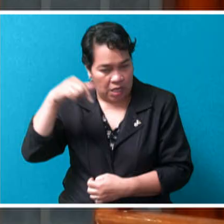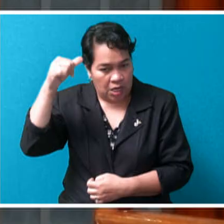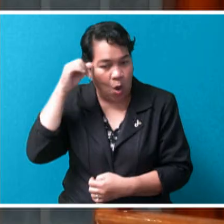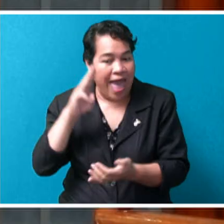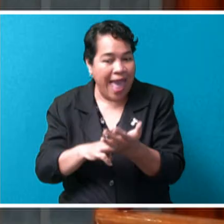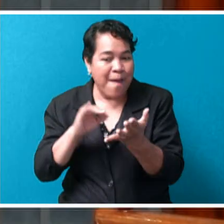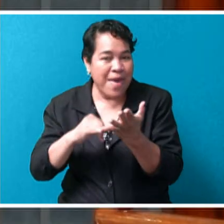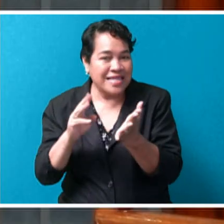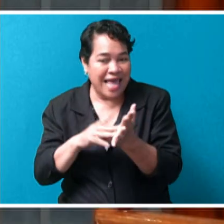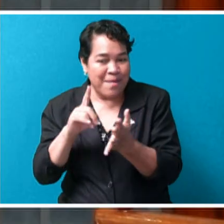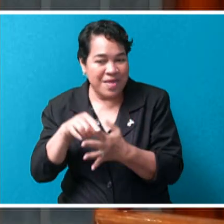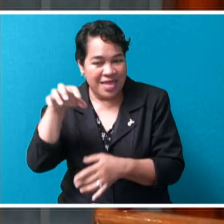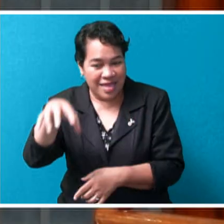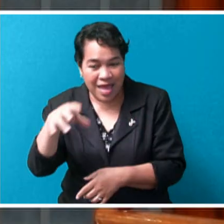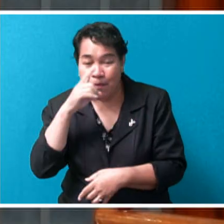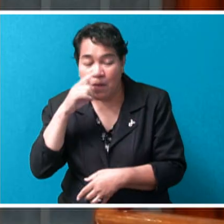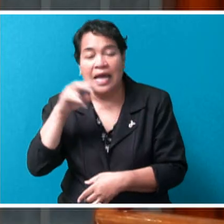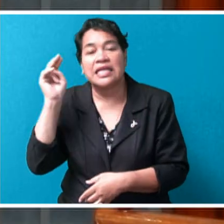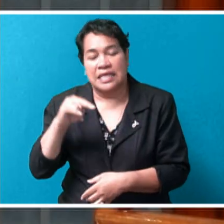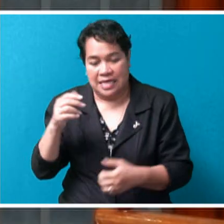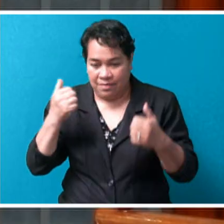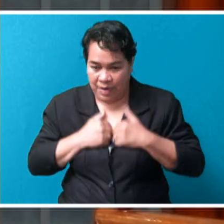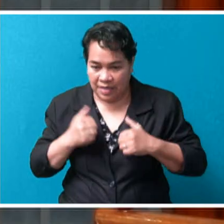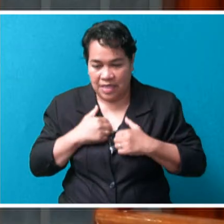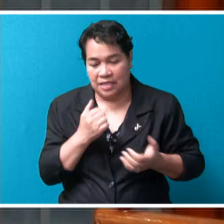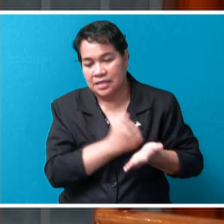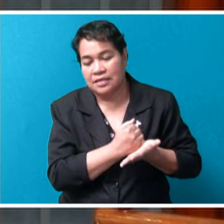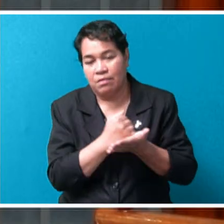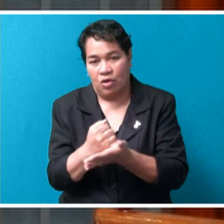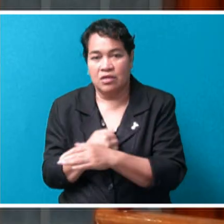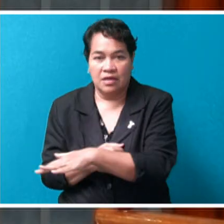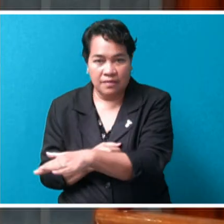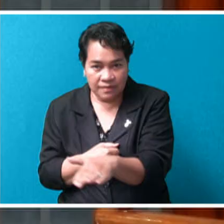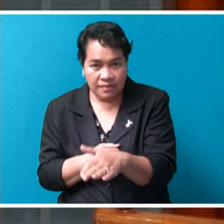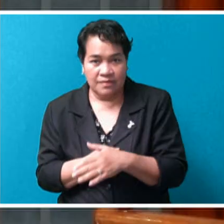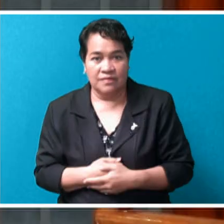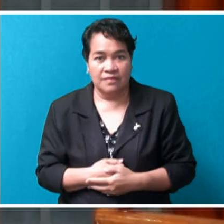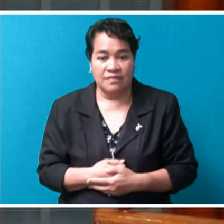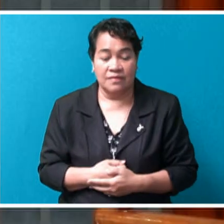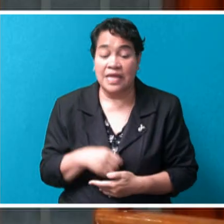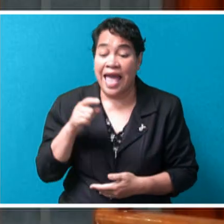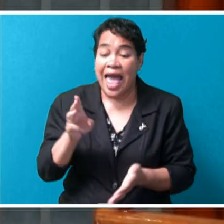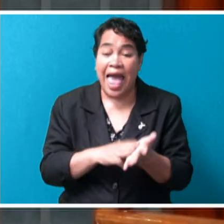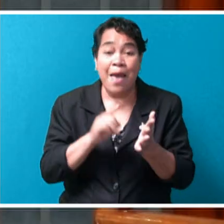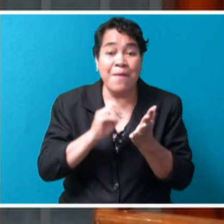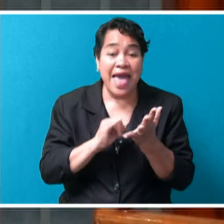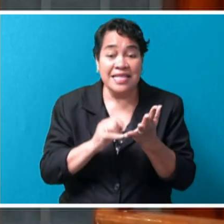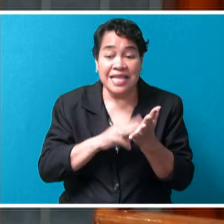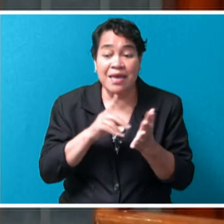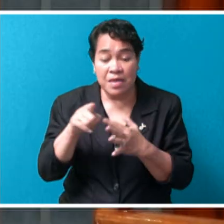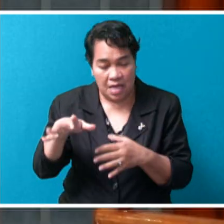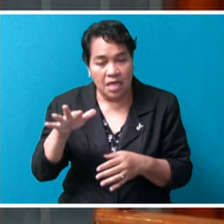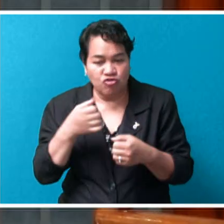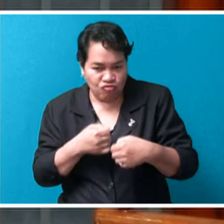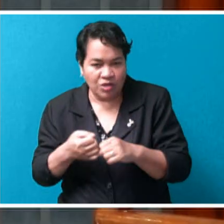MSME ecosystem needs practical support. Honorable Speaker, the MSME strategy acknowledges